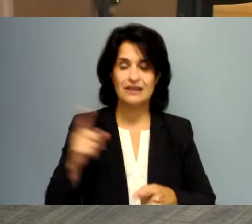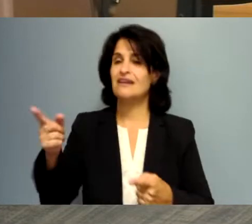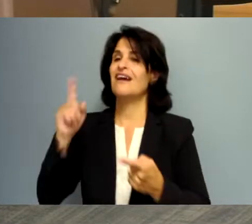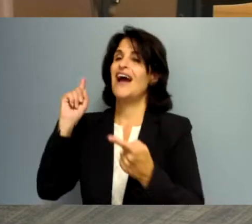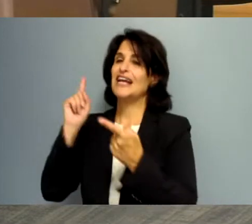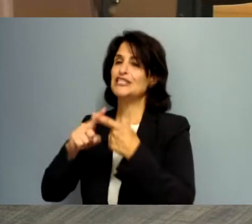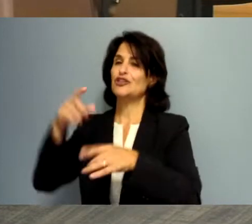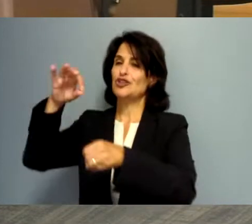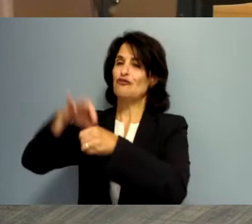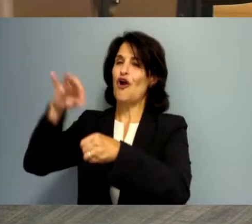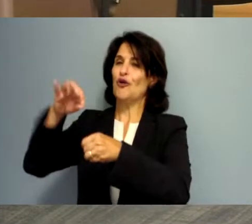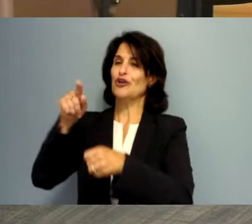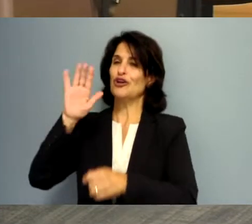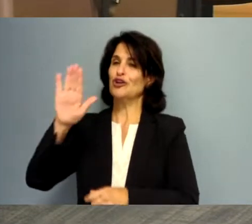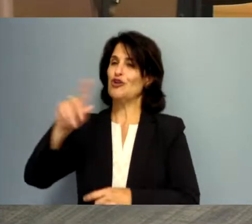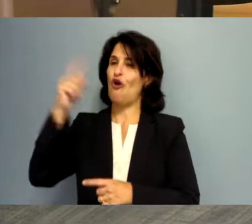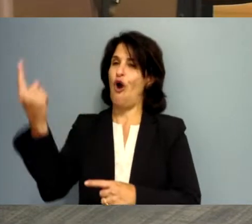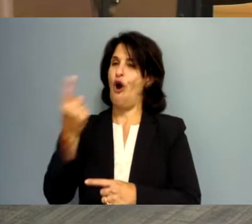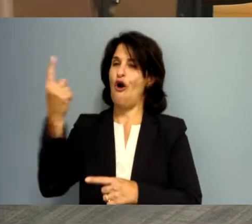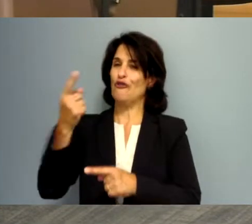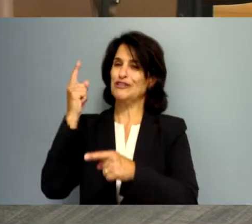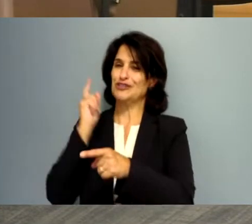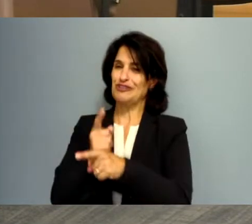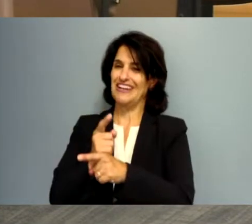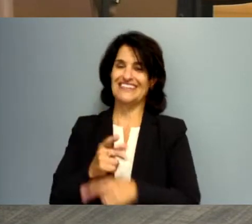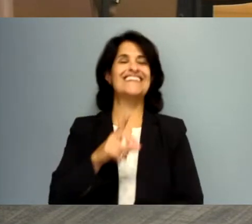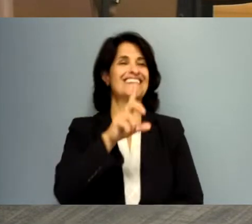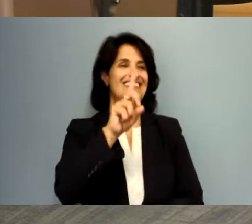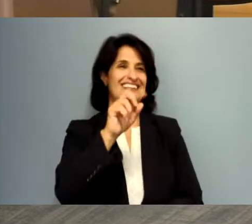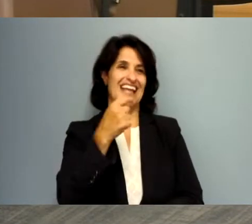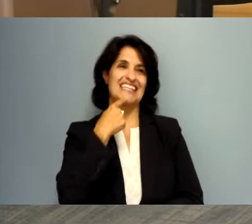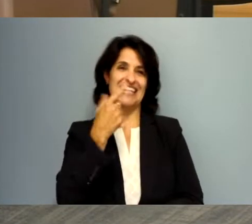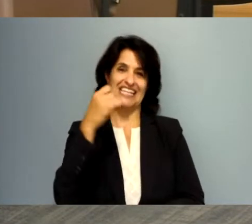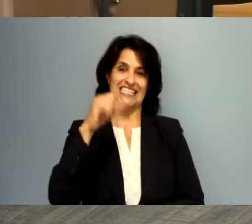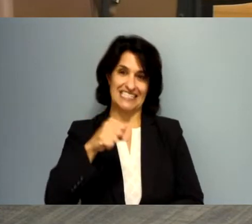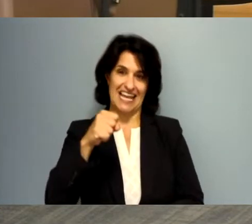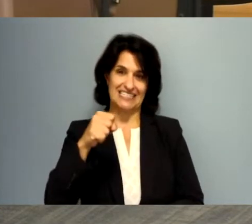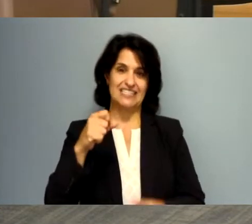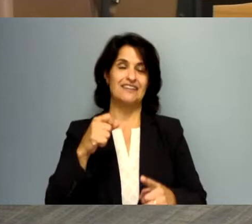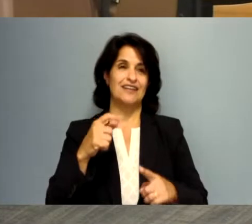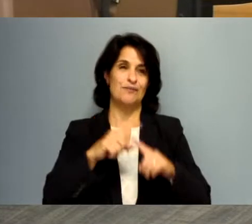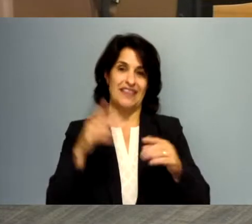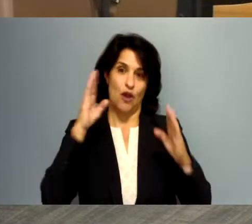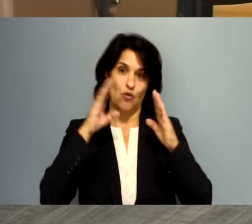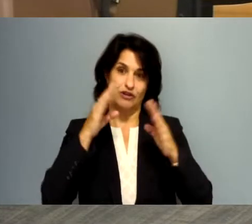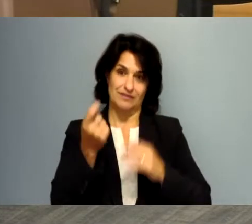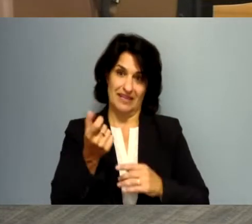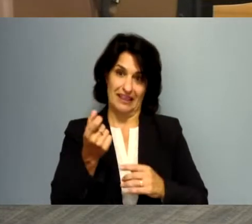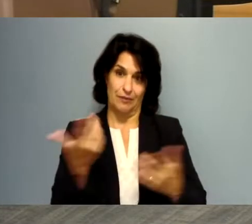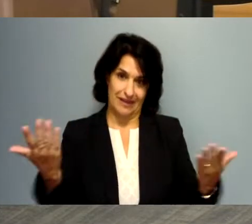right. The DA is saying yes, which worries me a little bit, but okay.